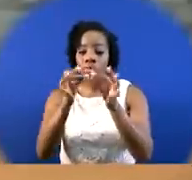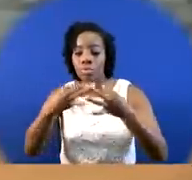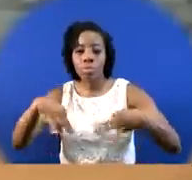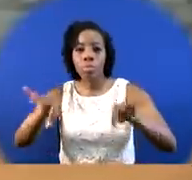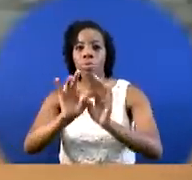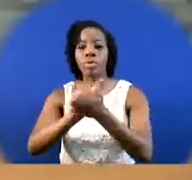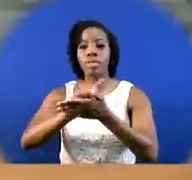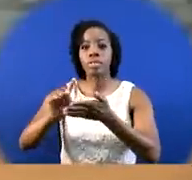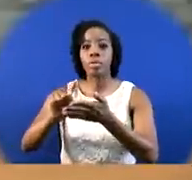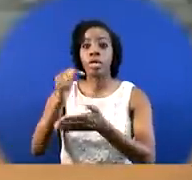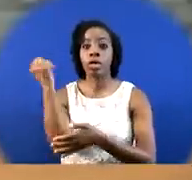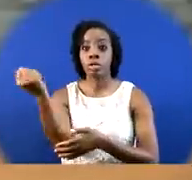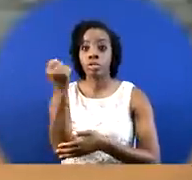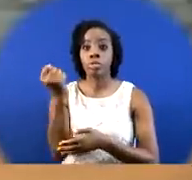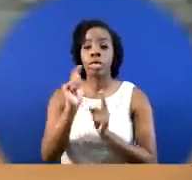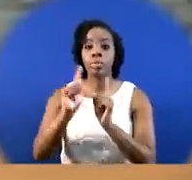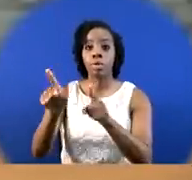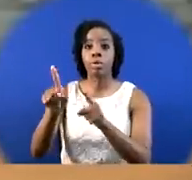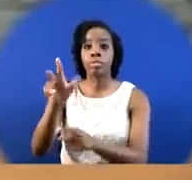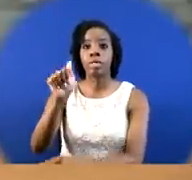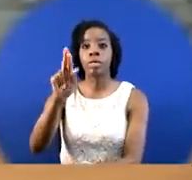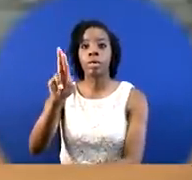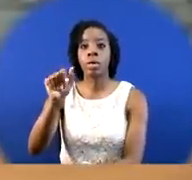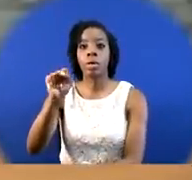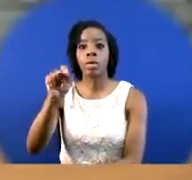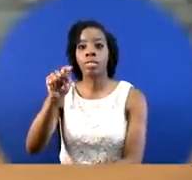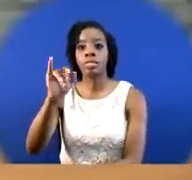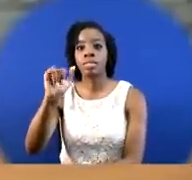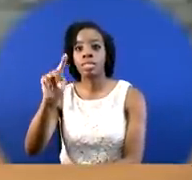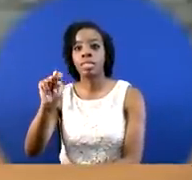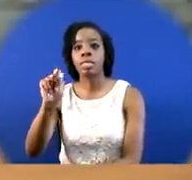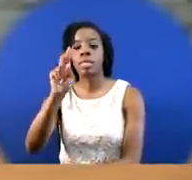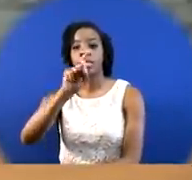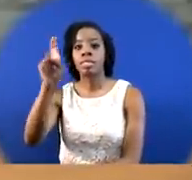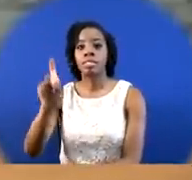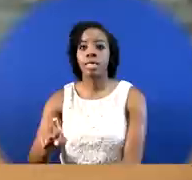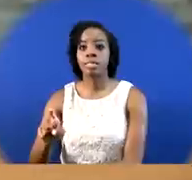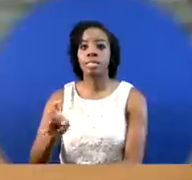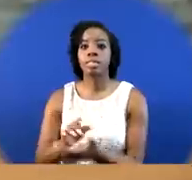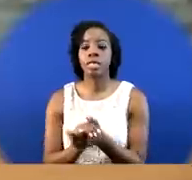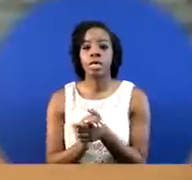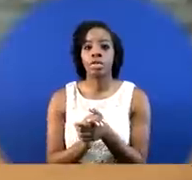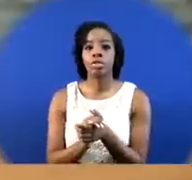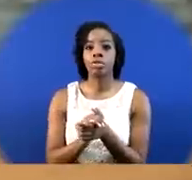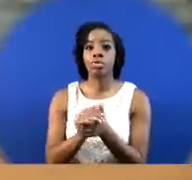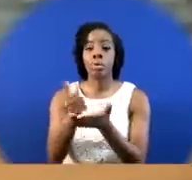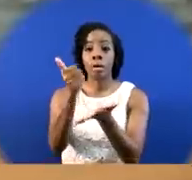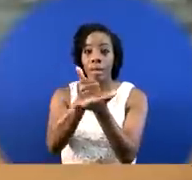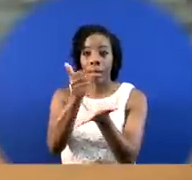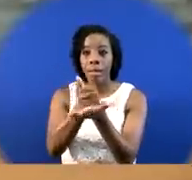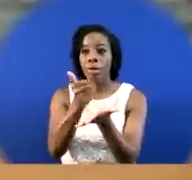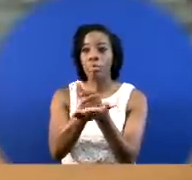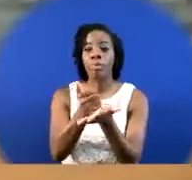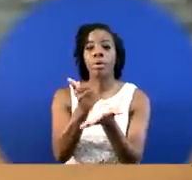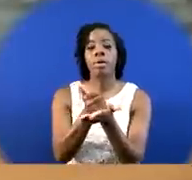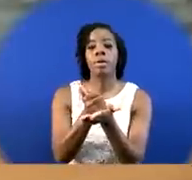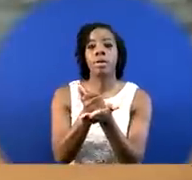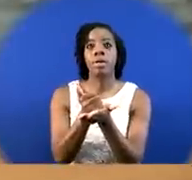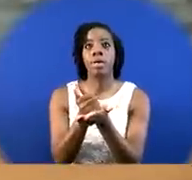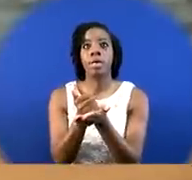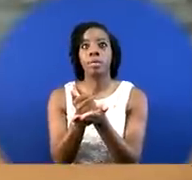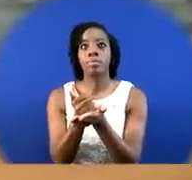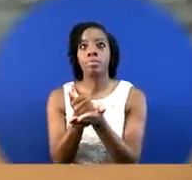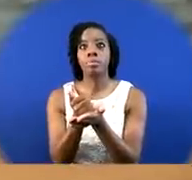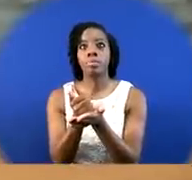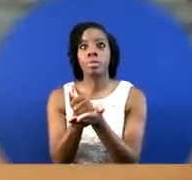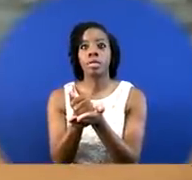On Tuesday, they will go to Austin, Texas, to advocate and to lobby for greater health care reform, greater